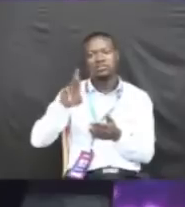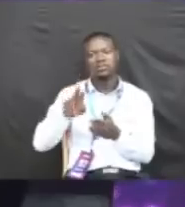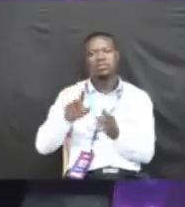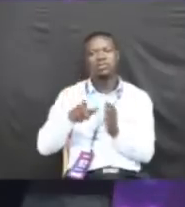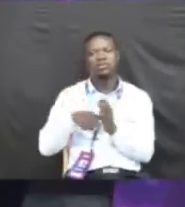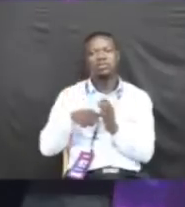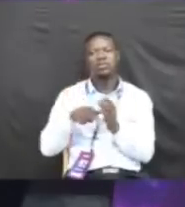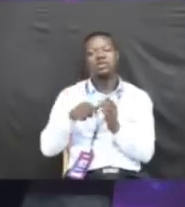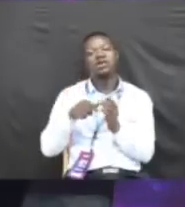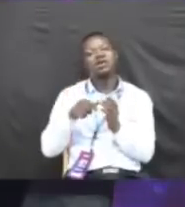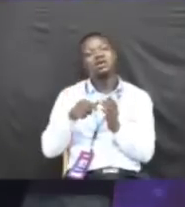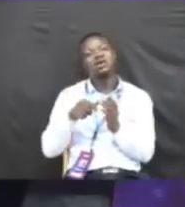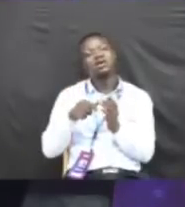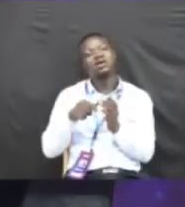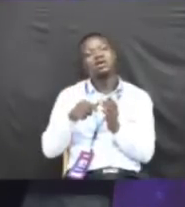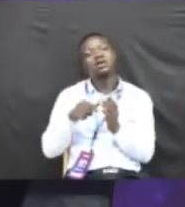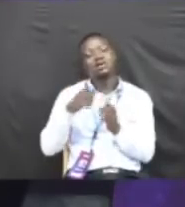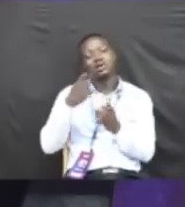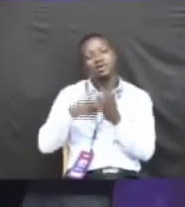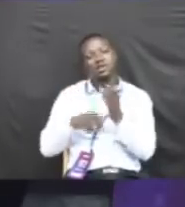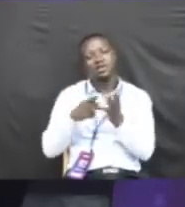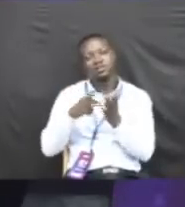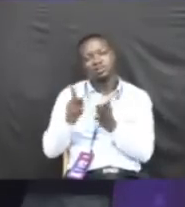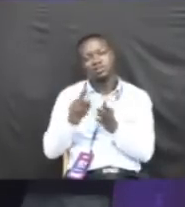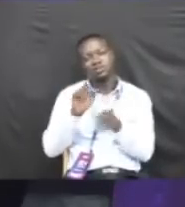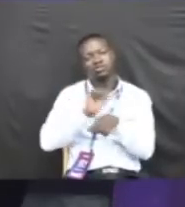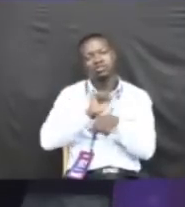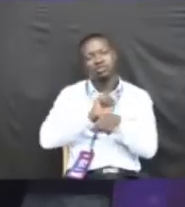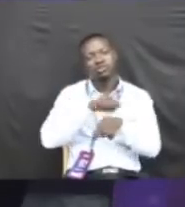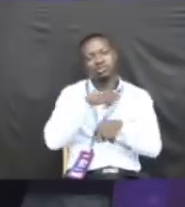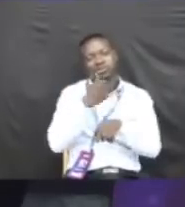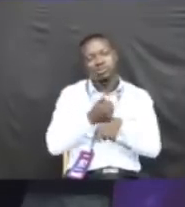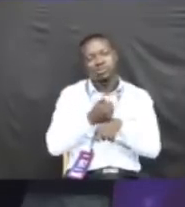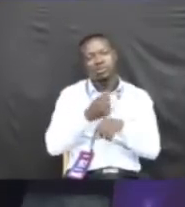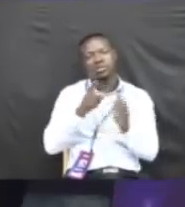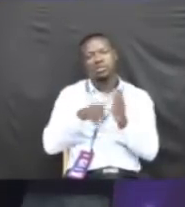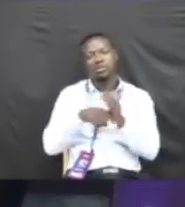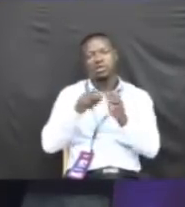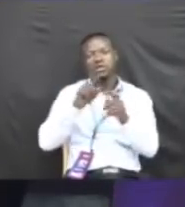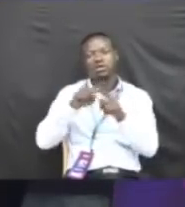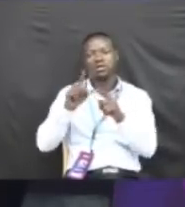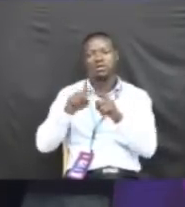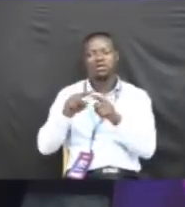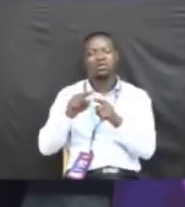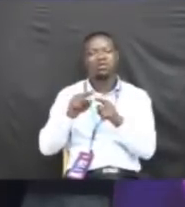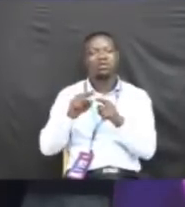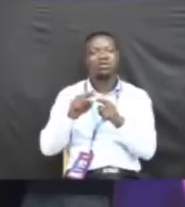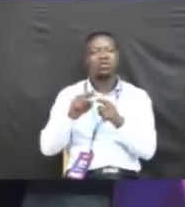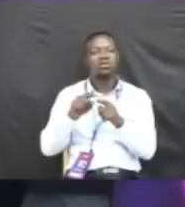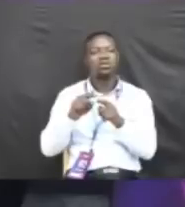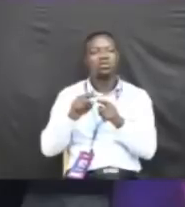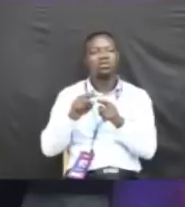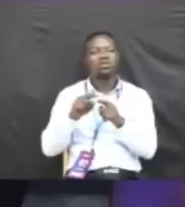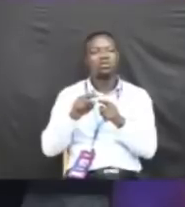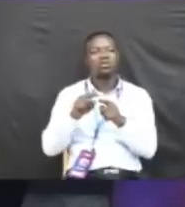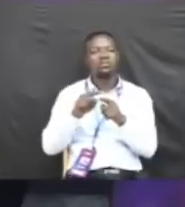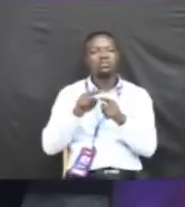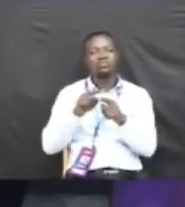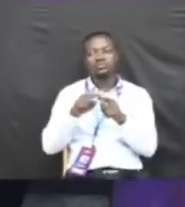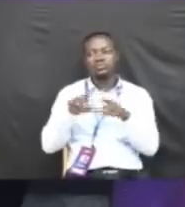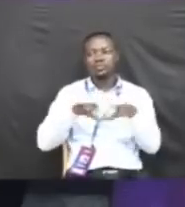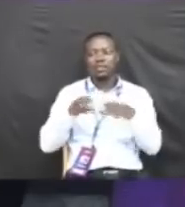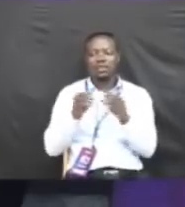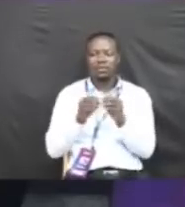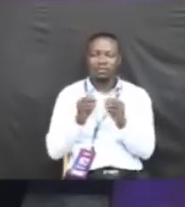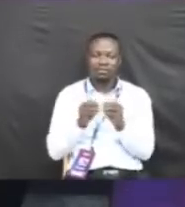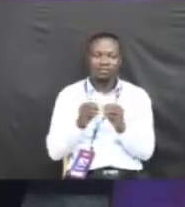forex reserves tax payment job creation and promotion of non-traditional exports and